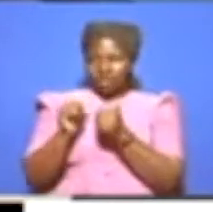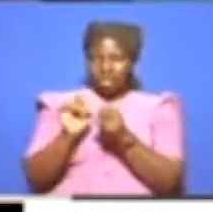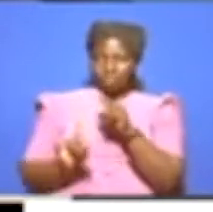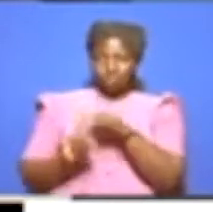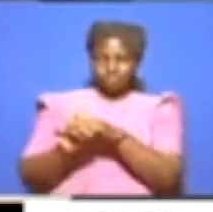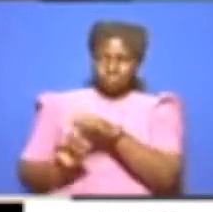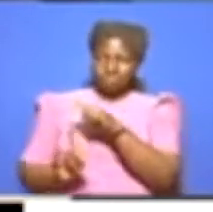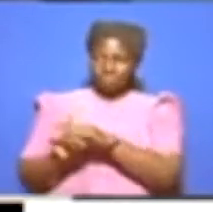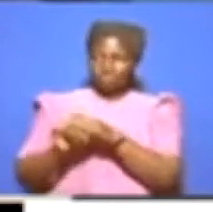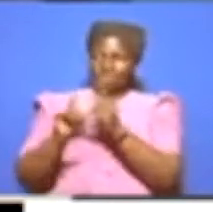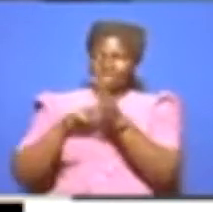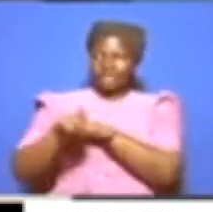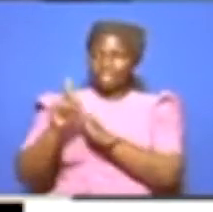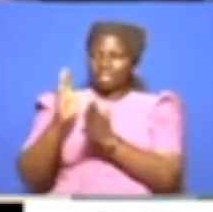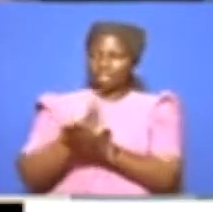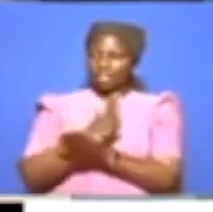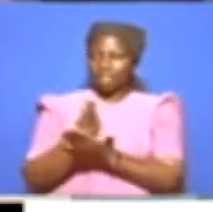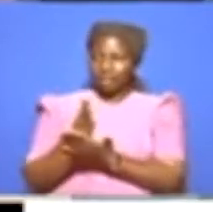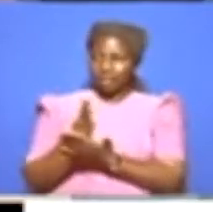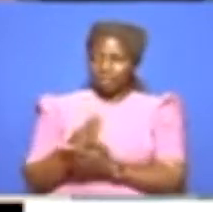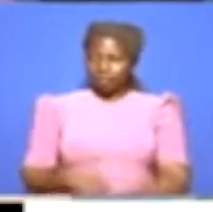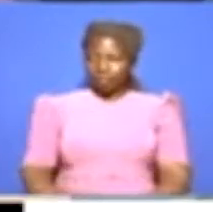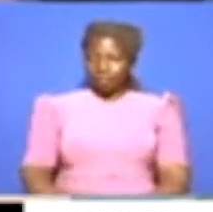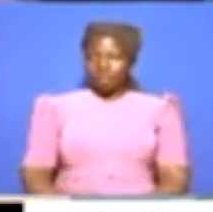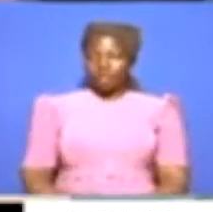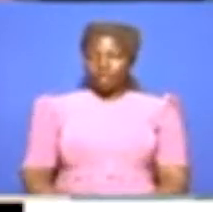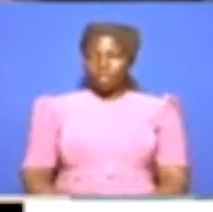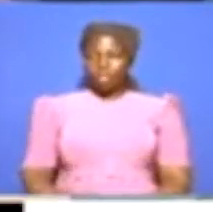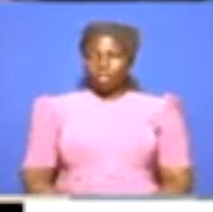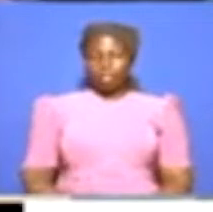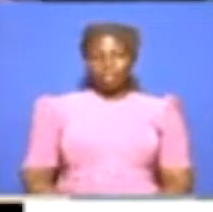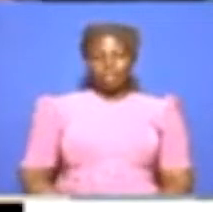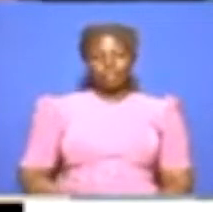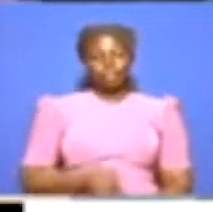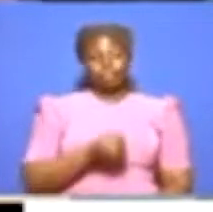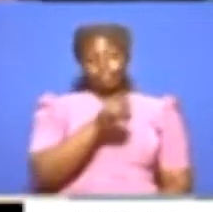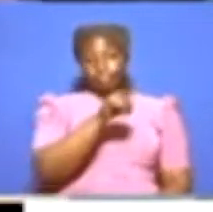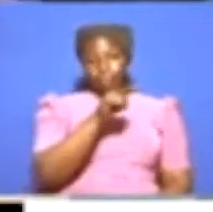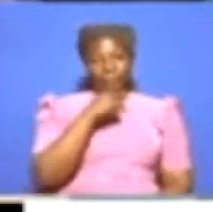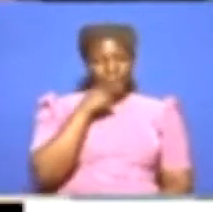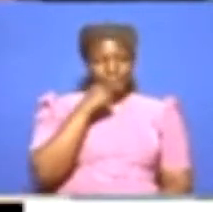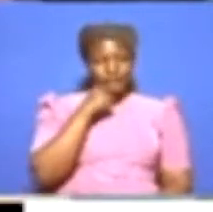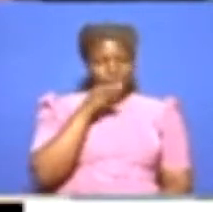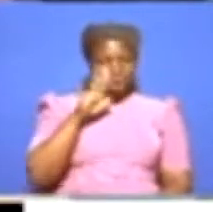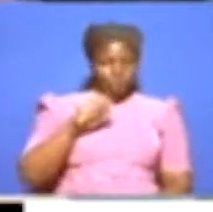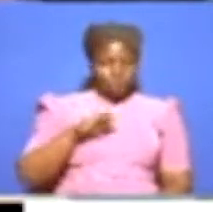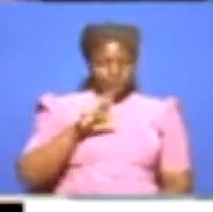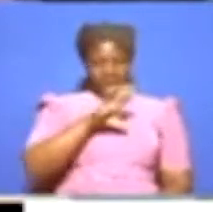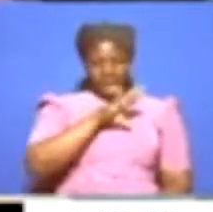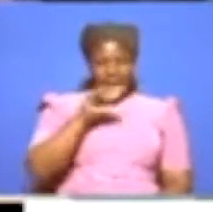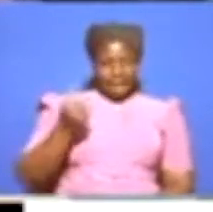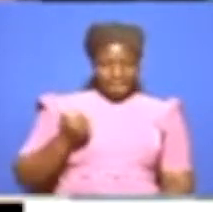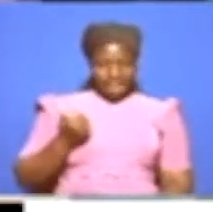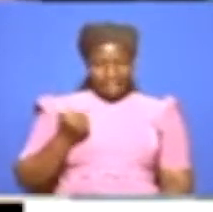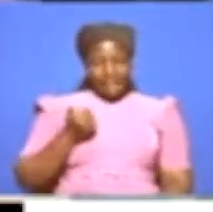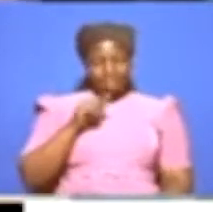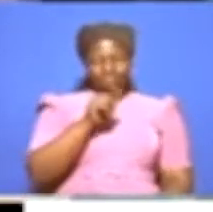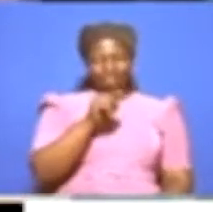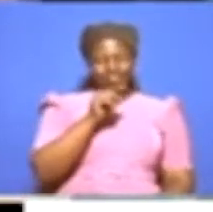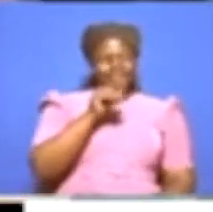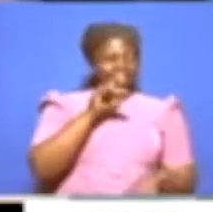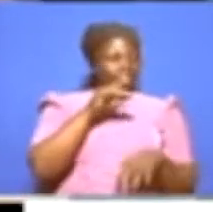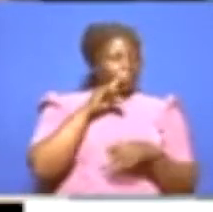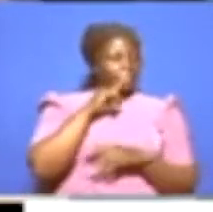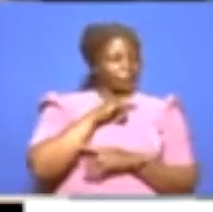in this sector. Right. Now, you mentioned that women and girls are among the most vulnerable